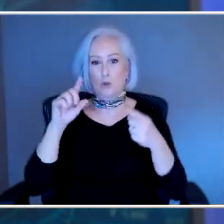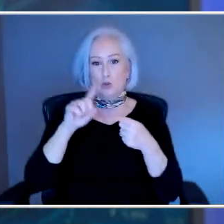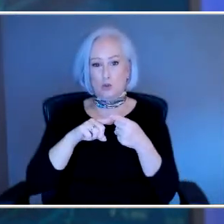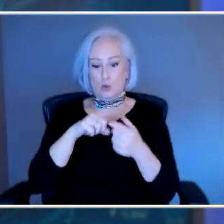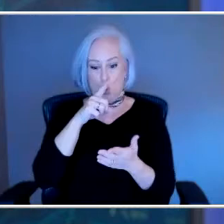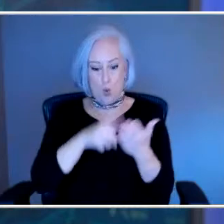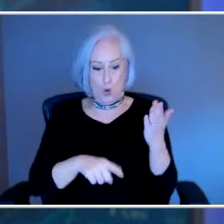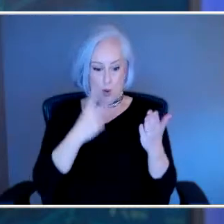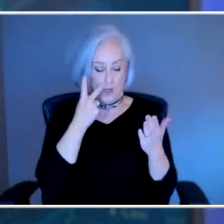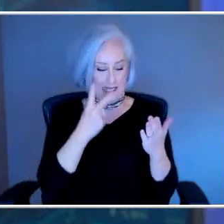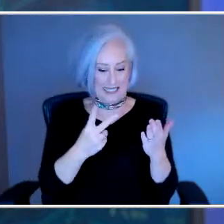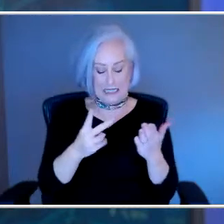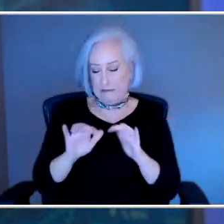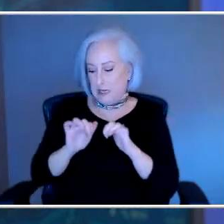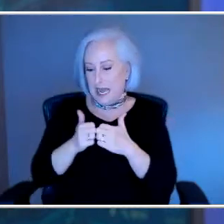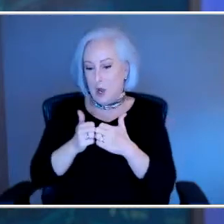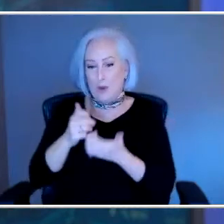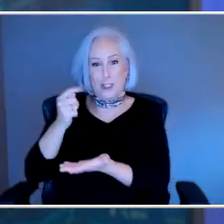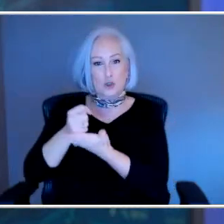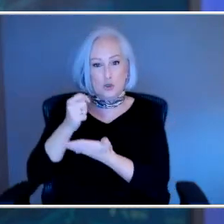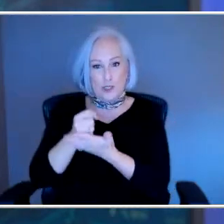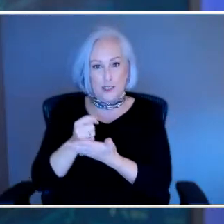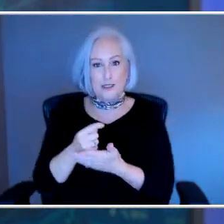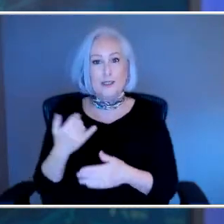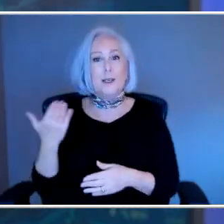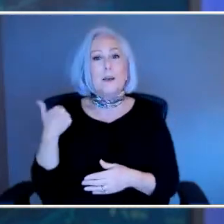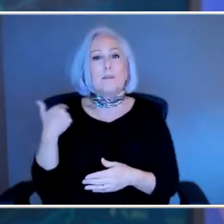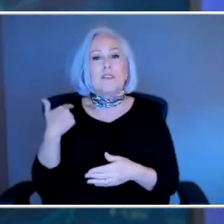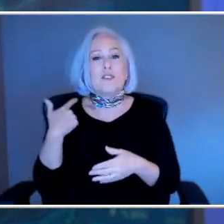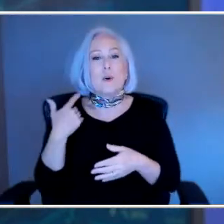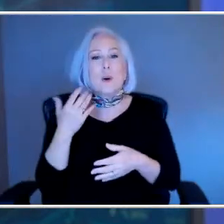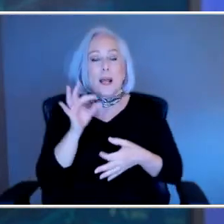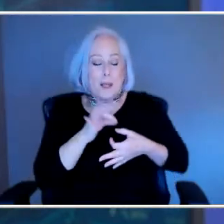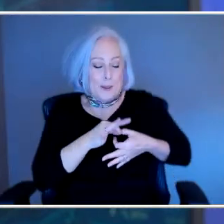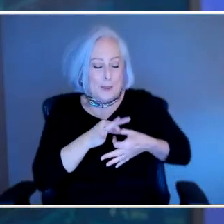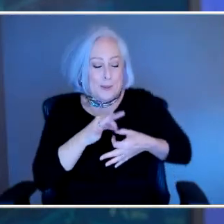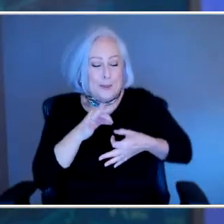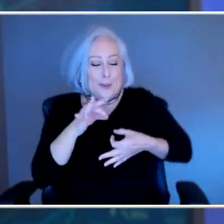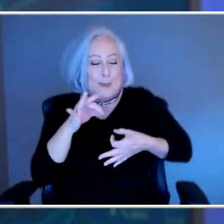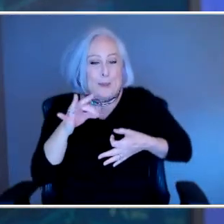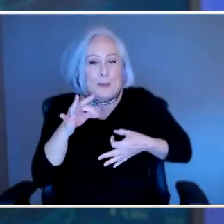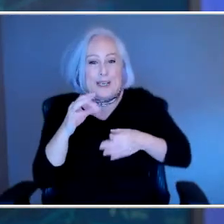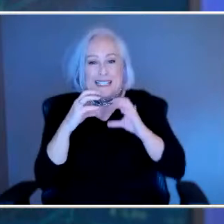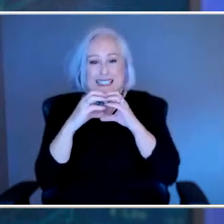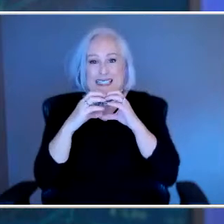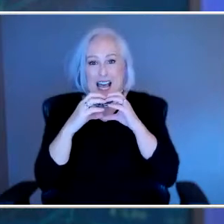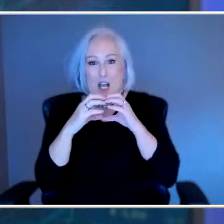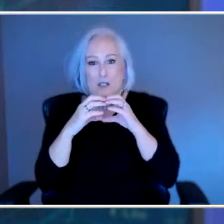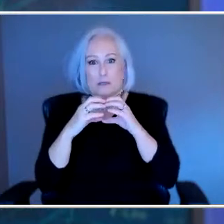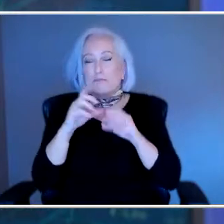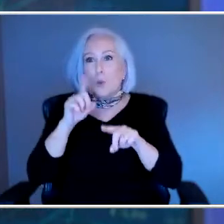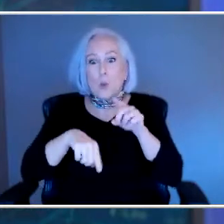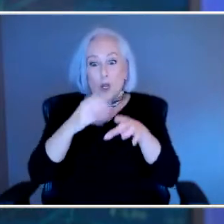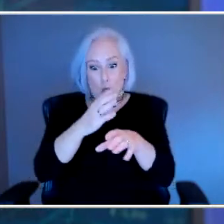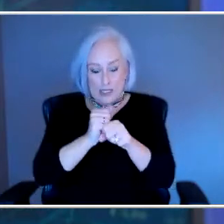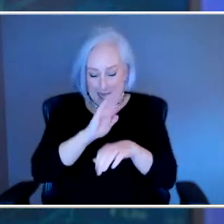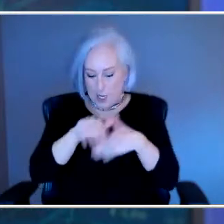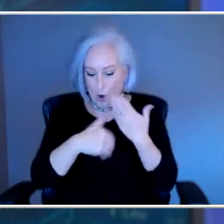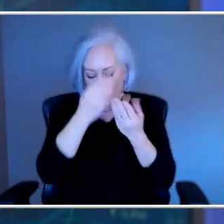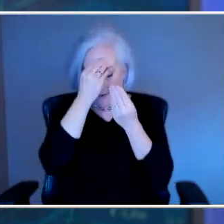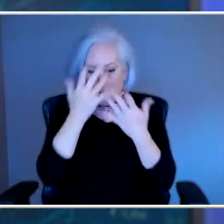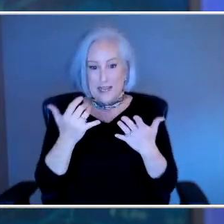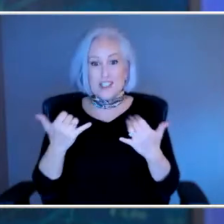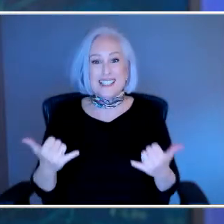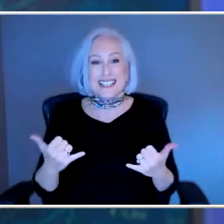You know, we used to do fine needle aspirations where we just took out cells. We couldn't get all of this information before. Now we can actually take out the strips